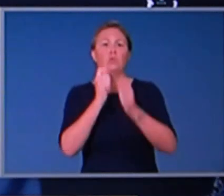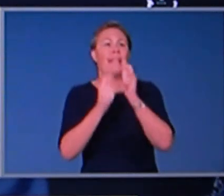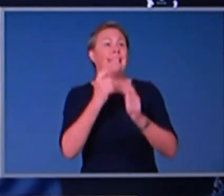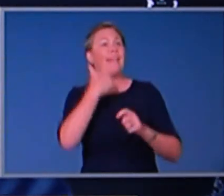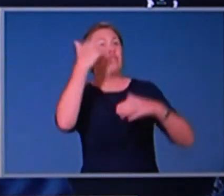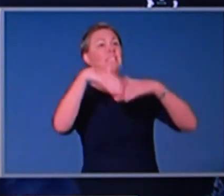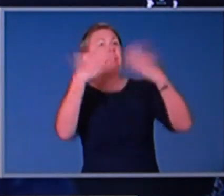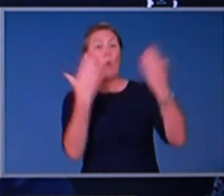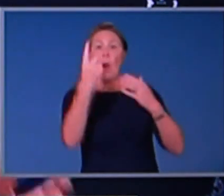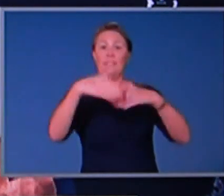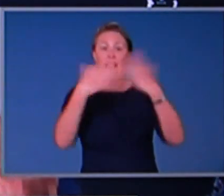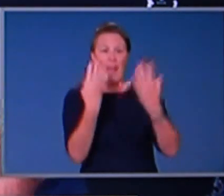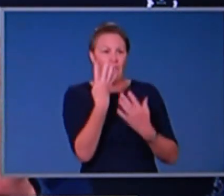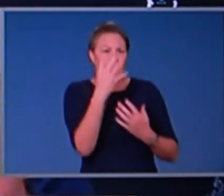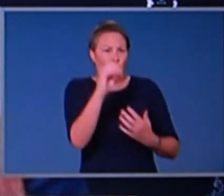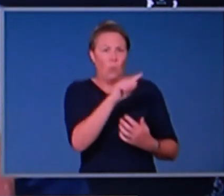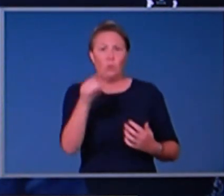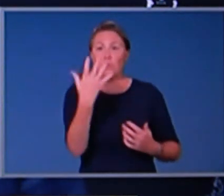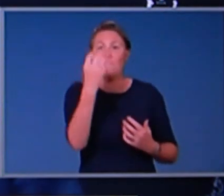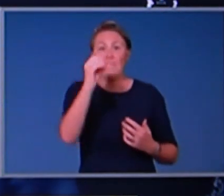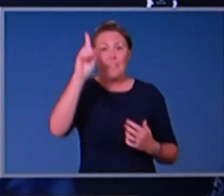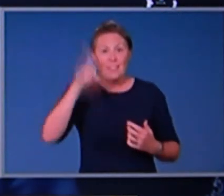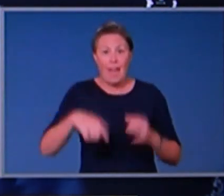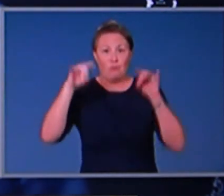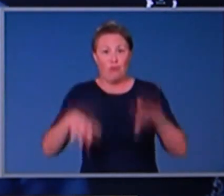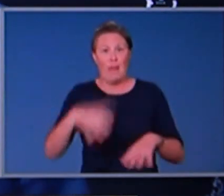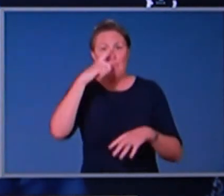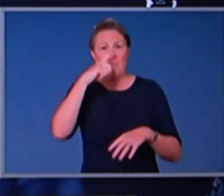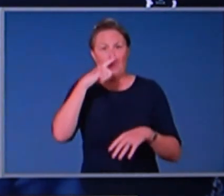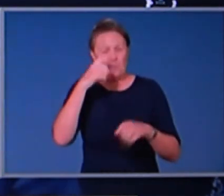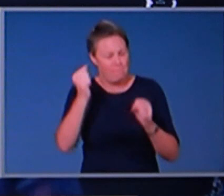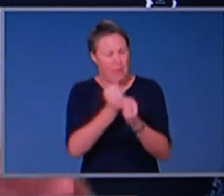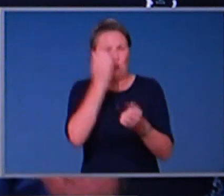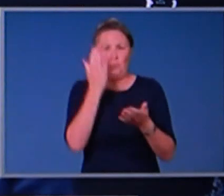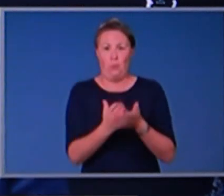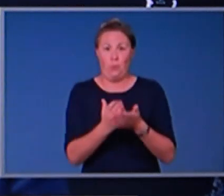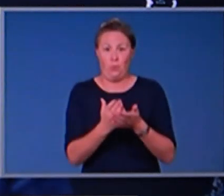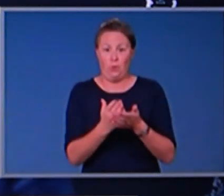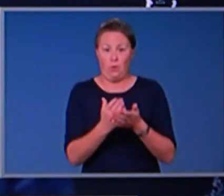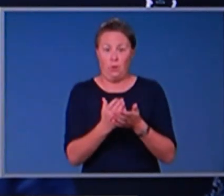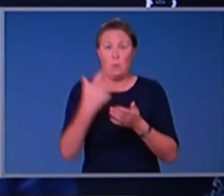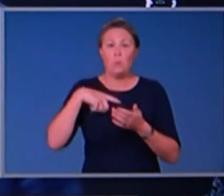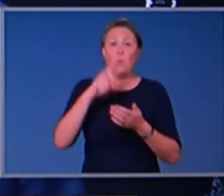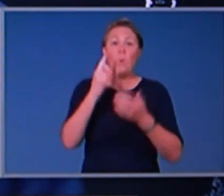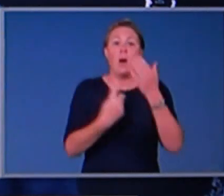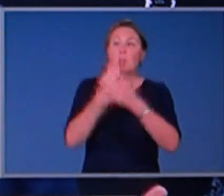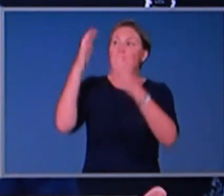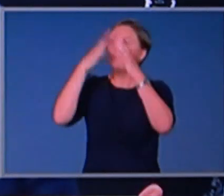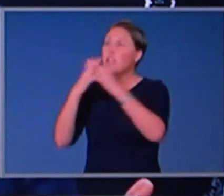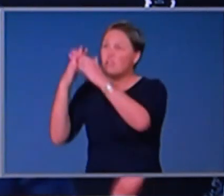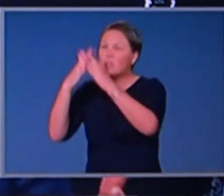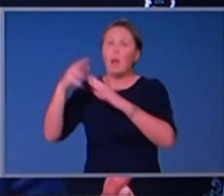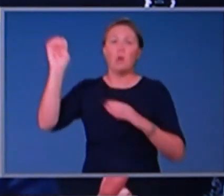day if necessary, so that we can be absolutely sure. Because what's happened in those countries, I've said this on